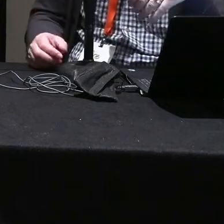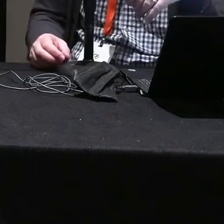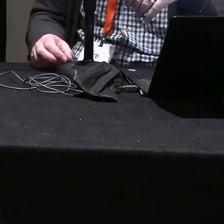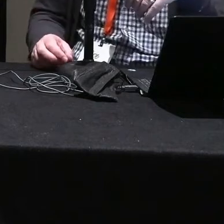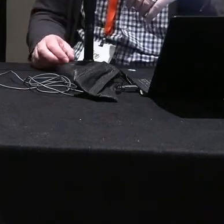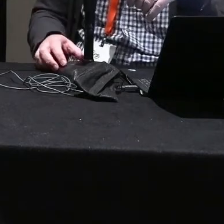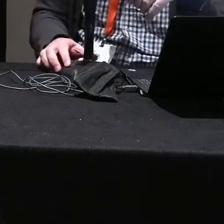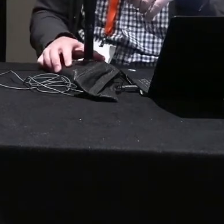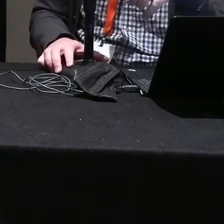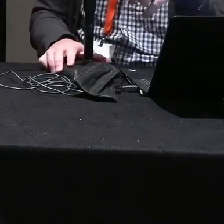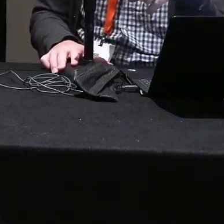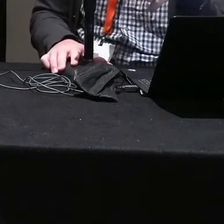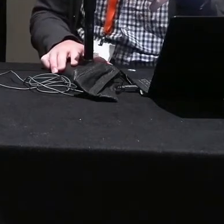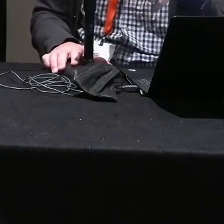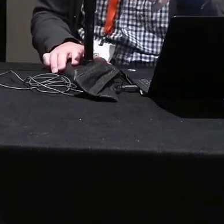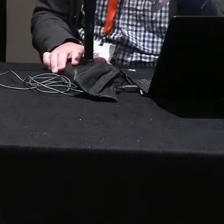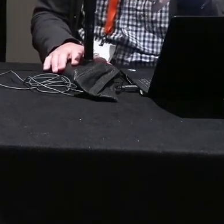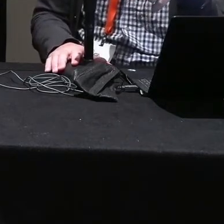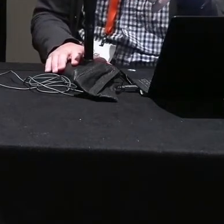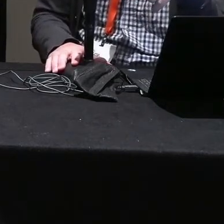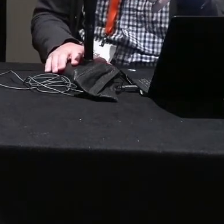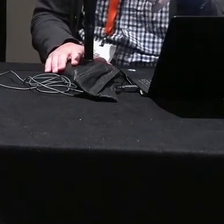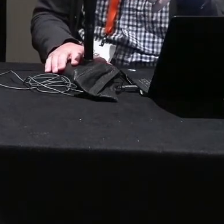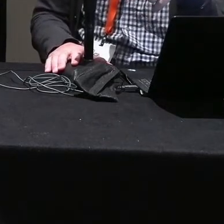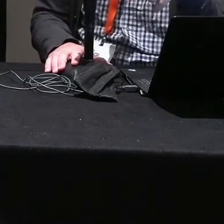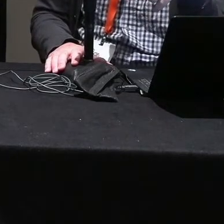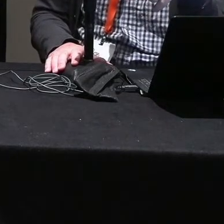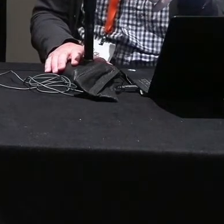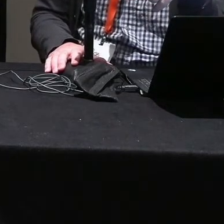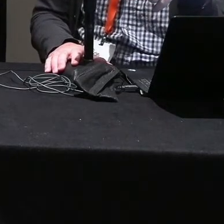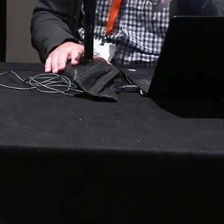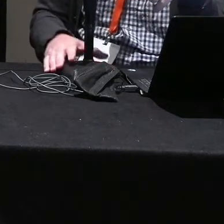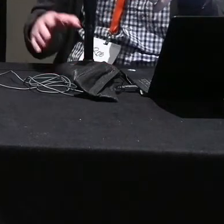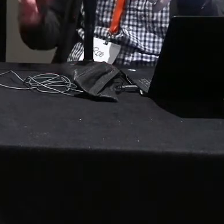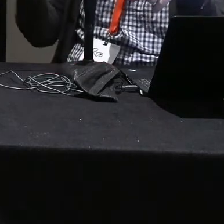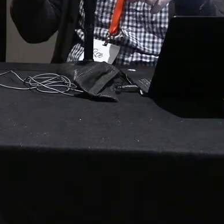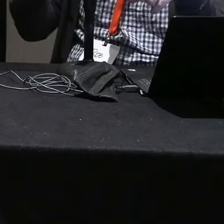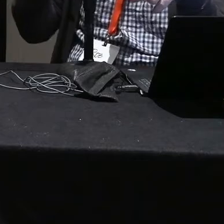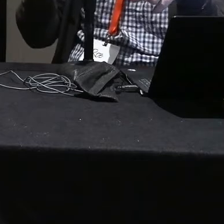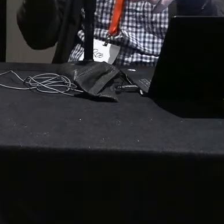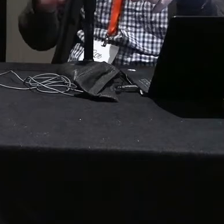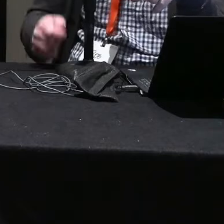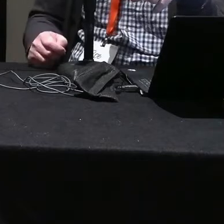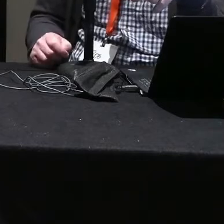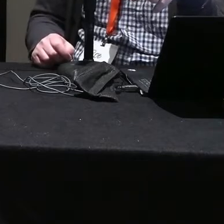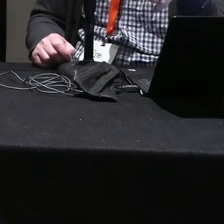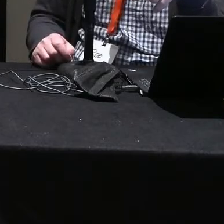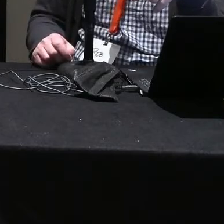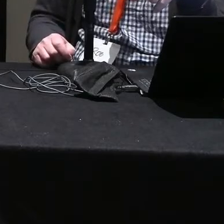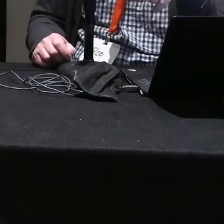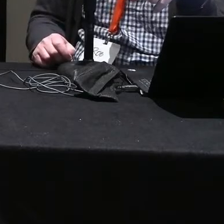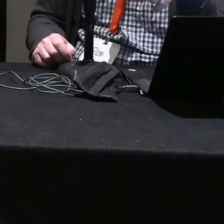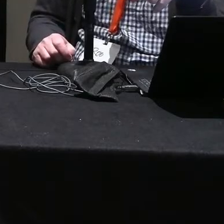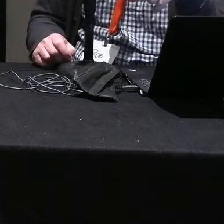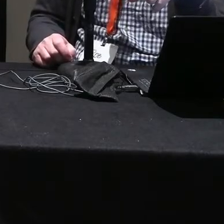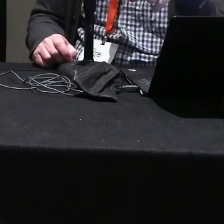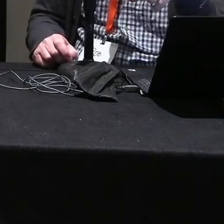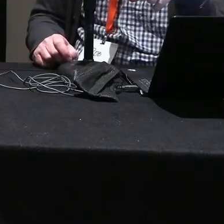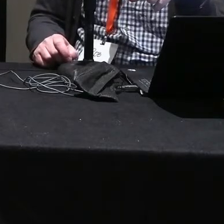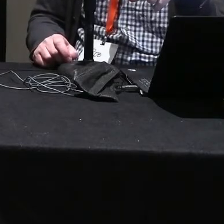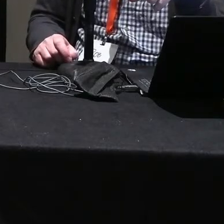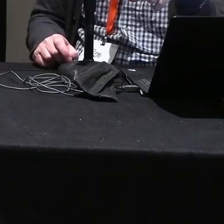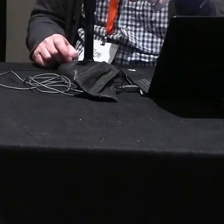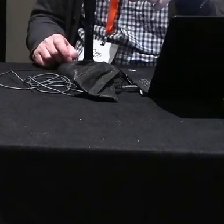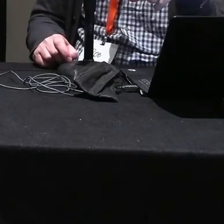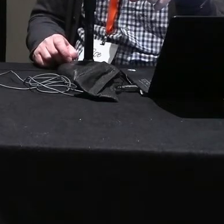its own art. I would say that, you know, Cleveland is a hop, skip, and a jump. That's right. That's right. The people from Ohio did drive a lot of and, them. And so. And